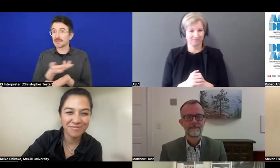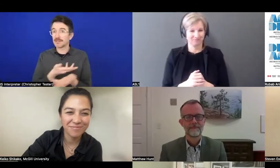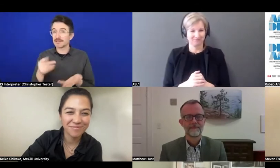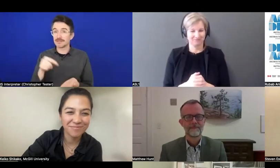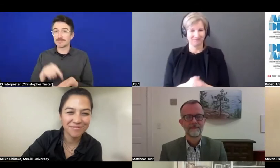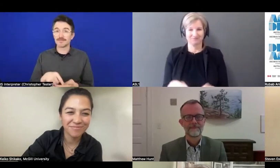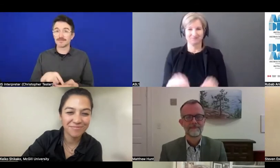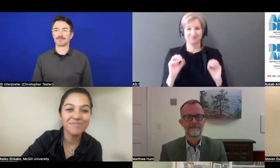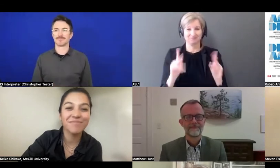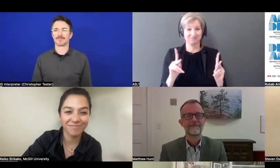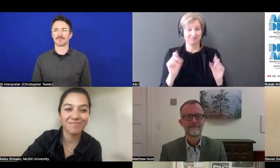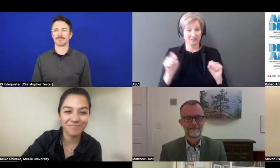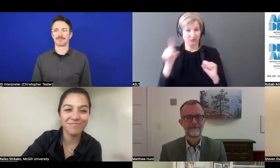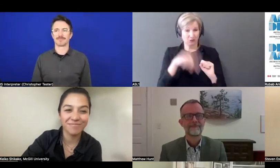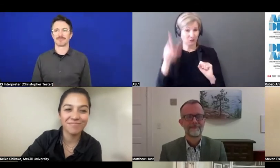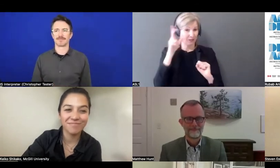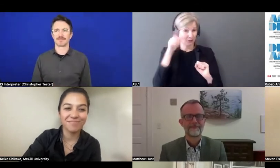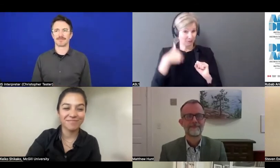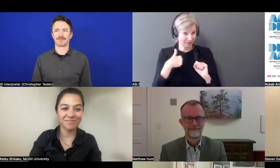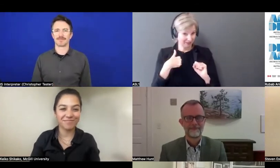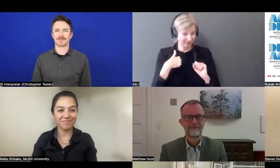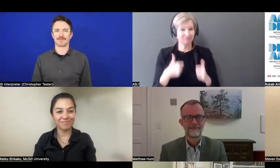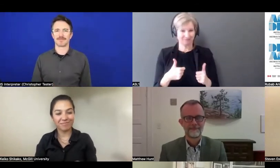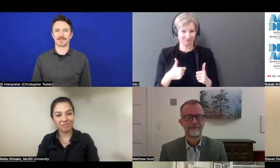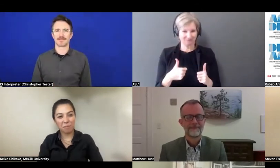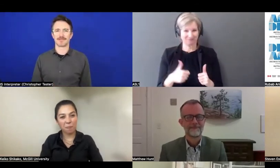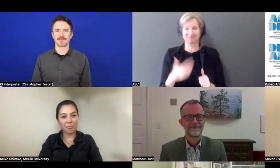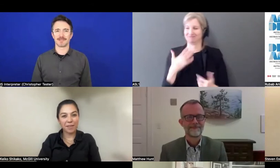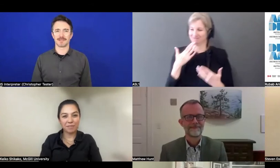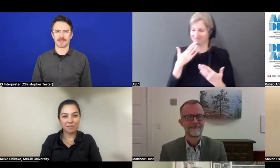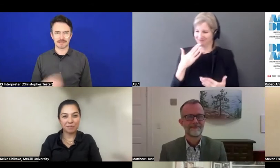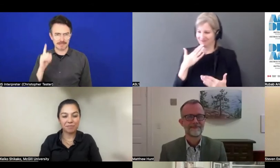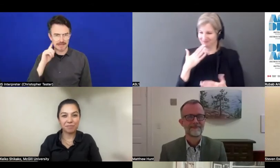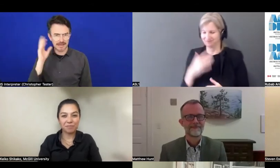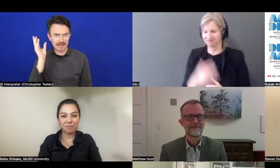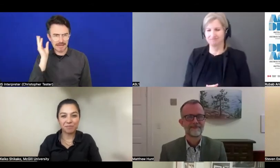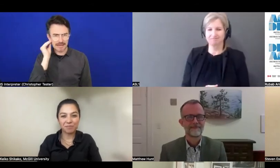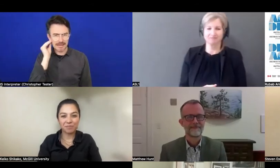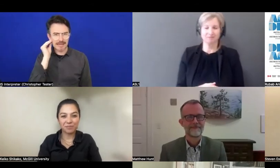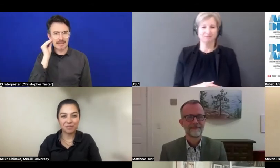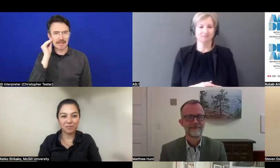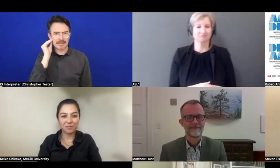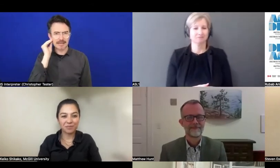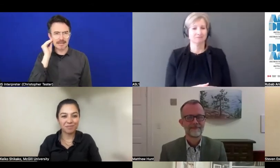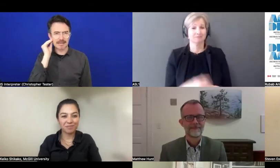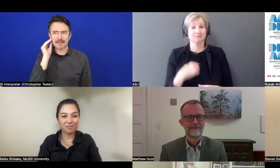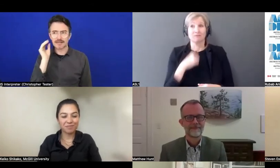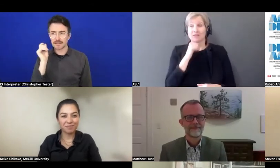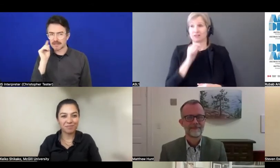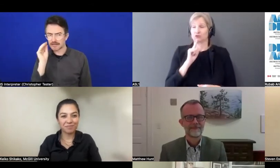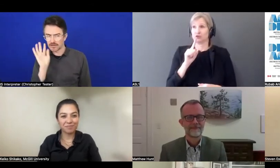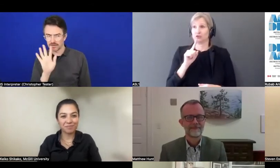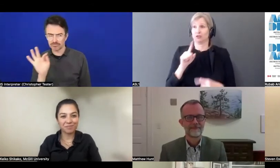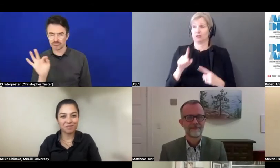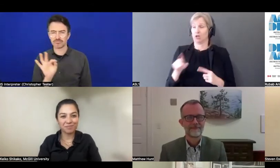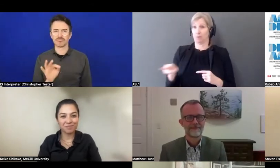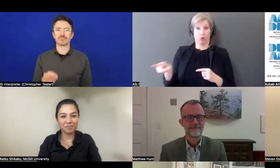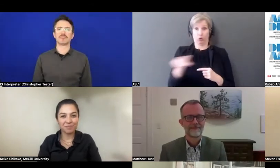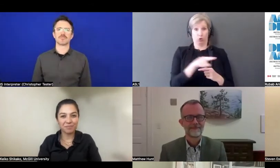Okay, can you hear me? Yeah, great, thank you. I don't know about others, but I